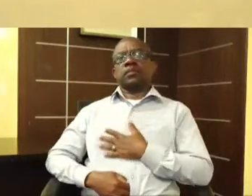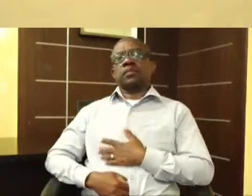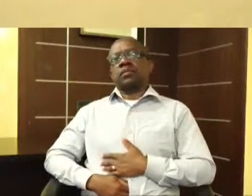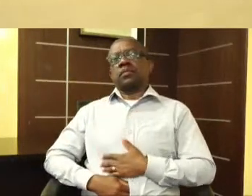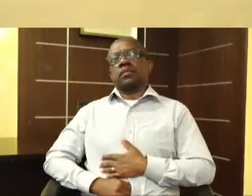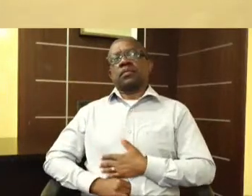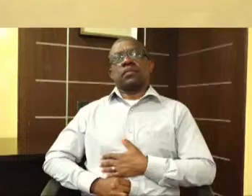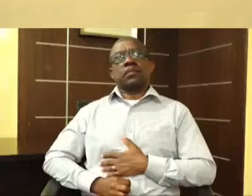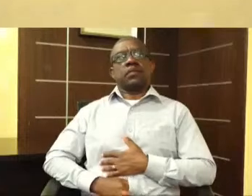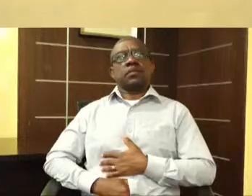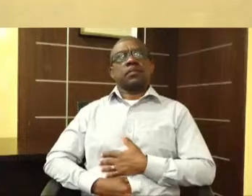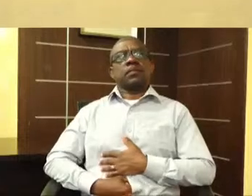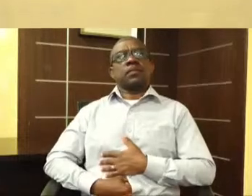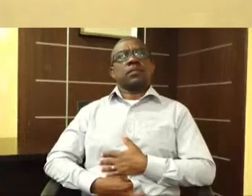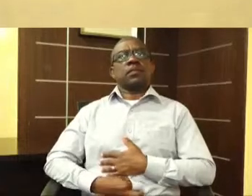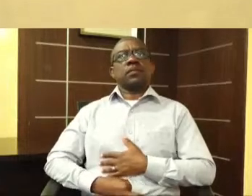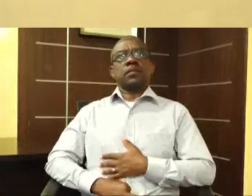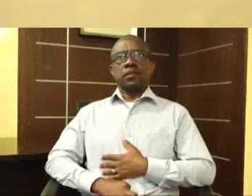Yes, Margaret?